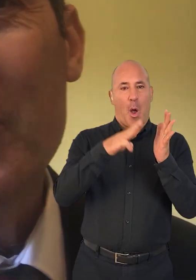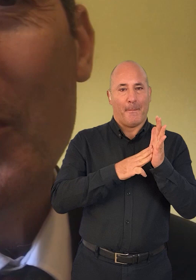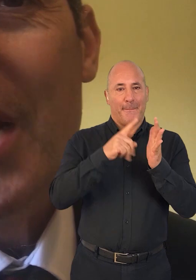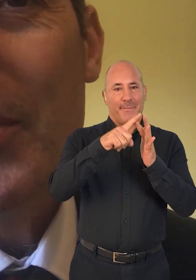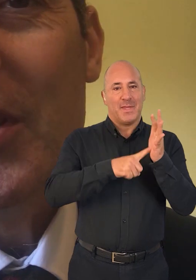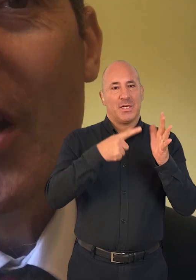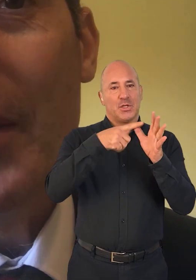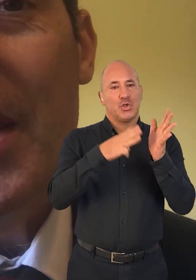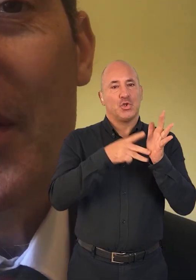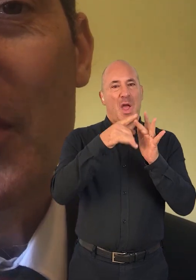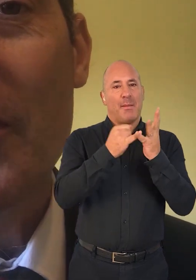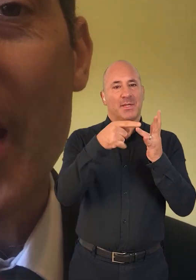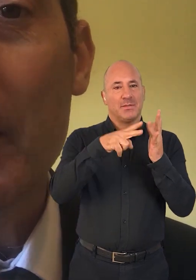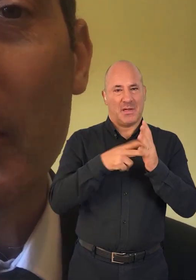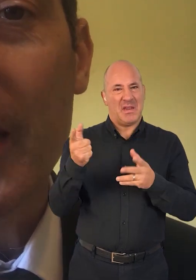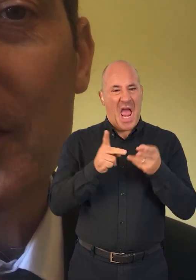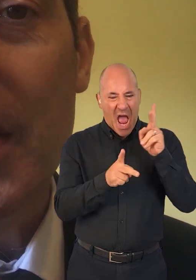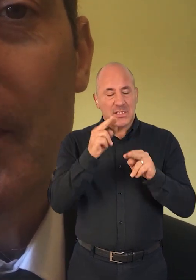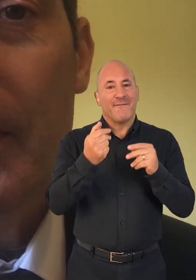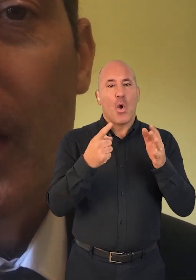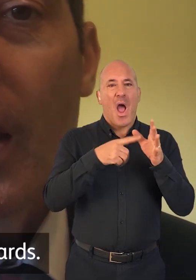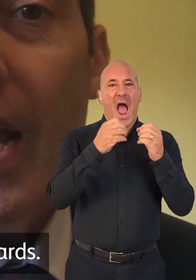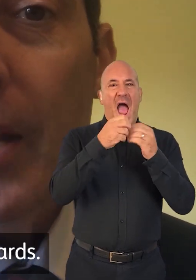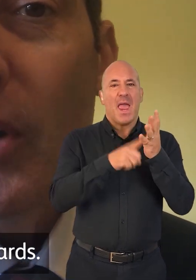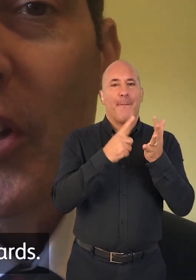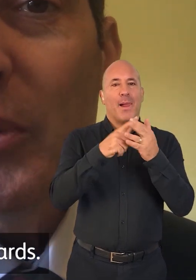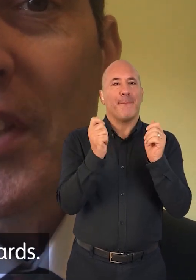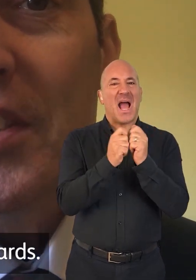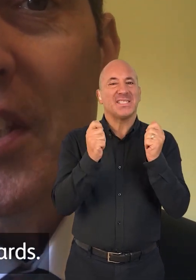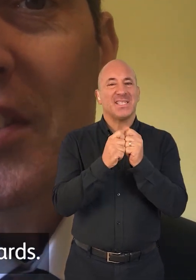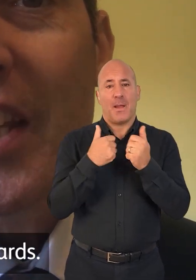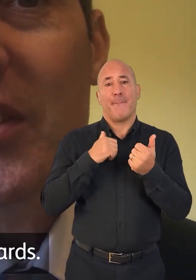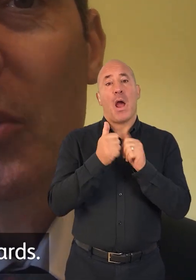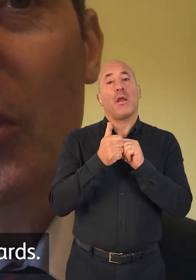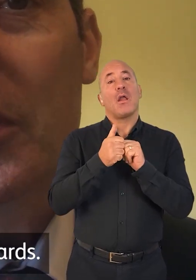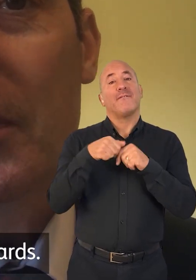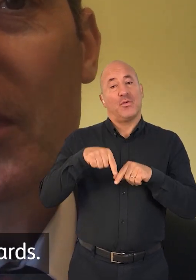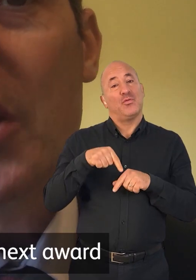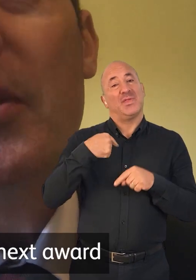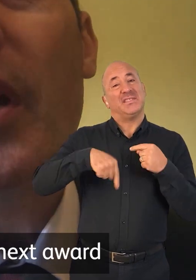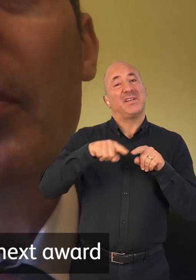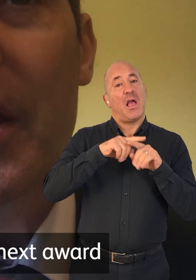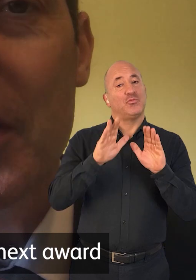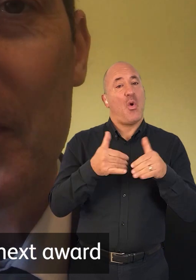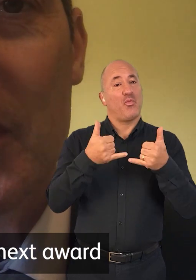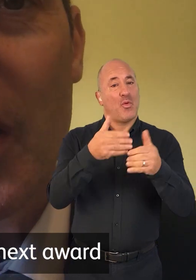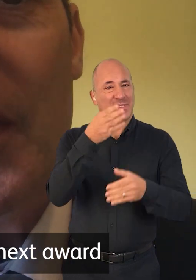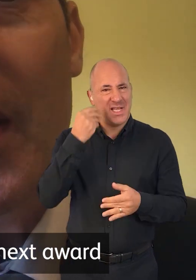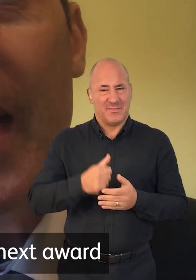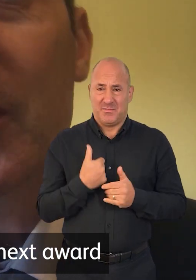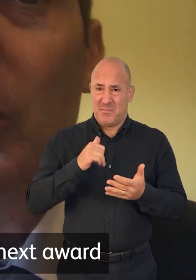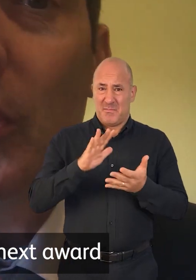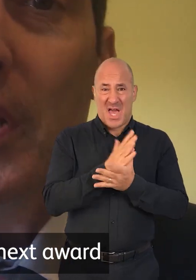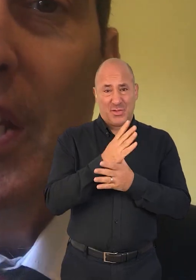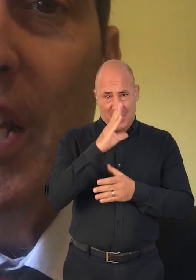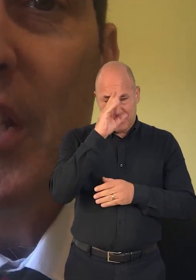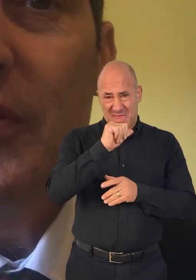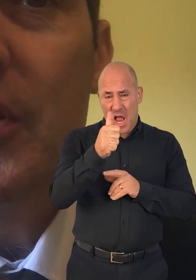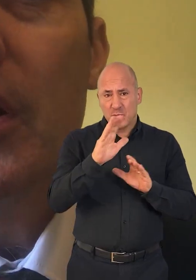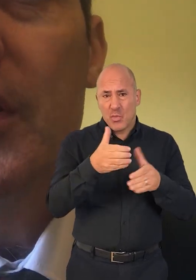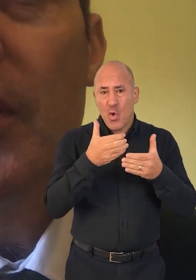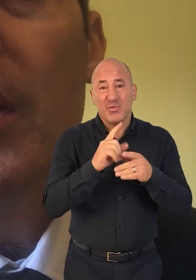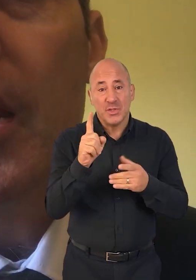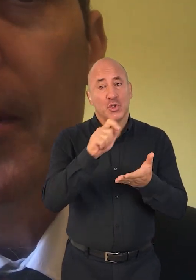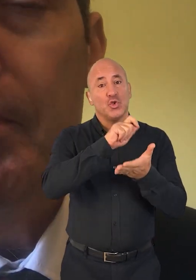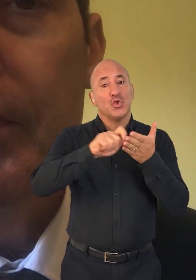Hello, I'm Tom Jameson. I'm the editor of Able magazine and a partner with this year's Sense Awards. It gives me great pleasure to tell you that the next award is